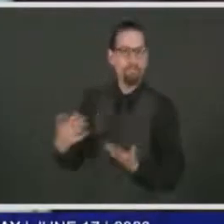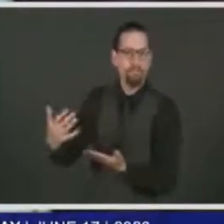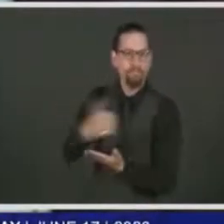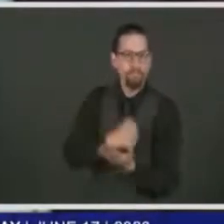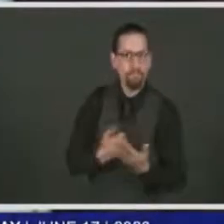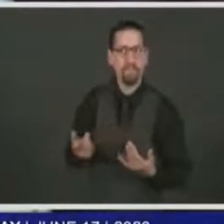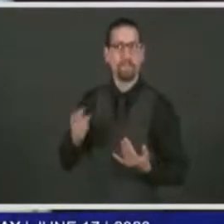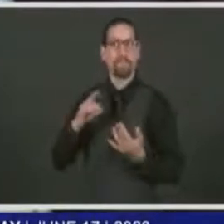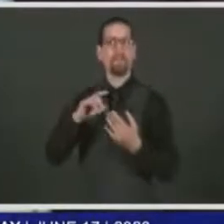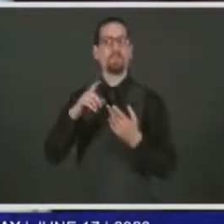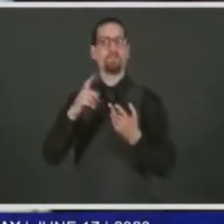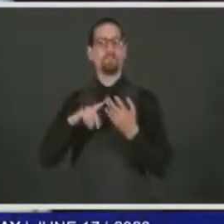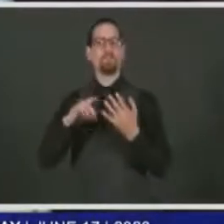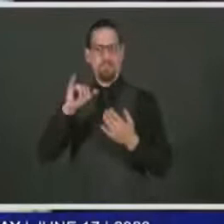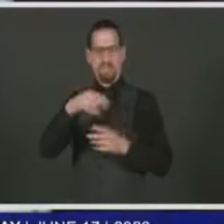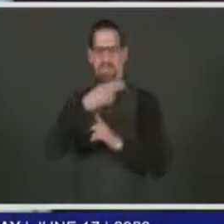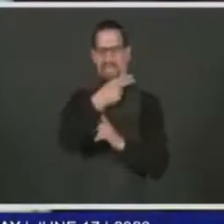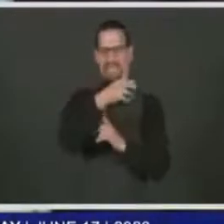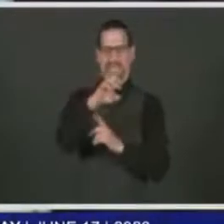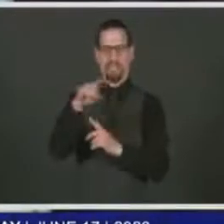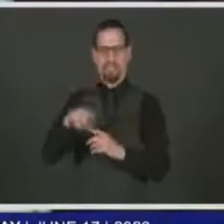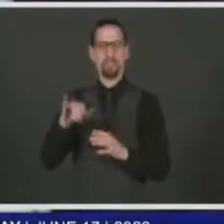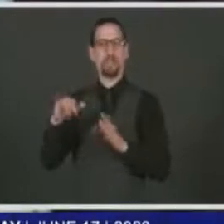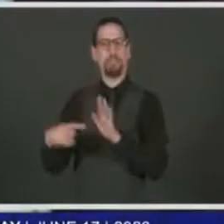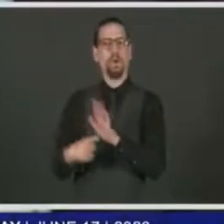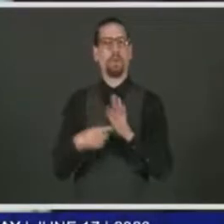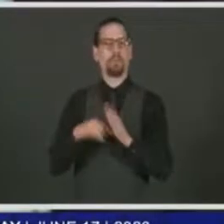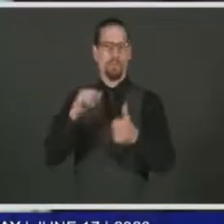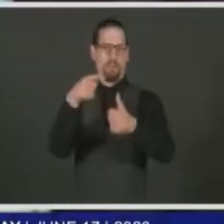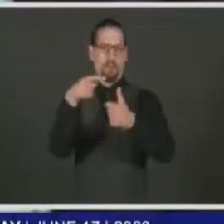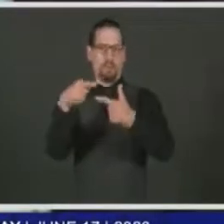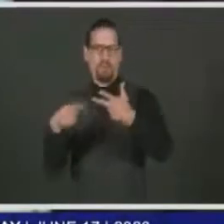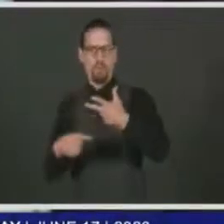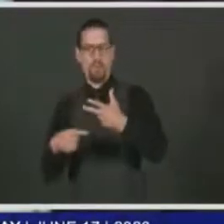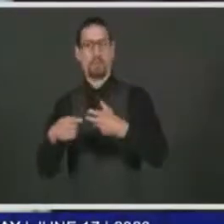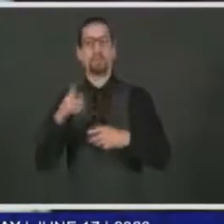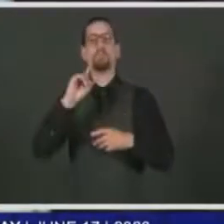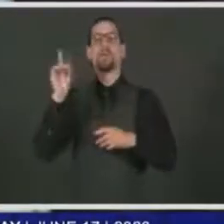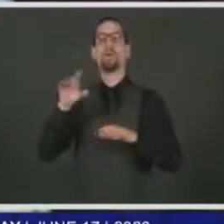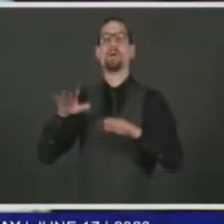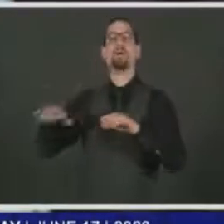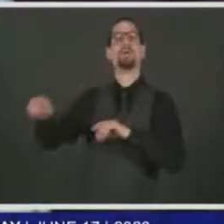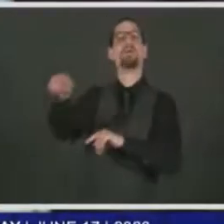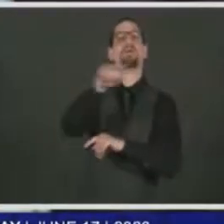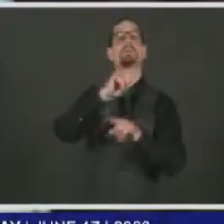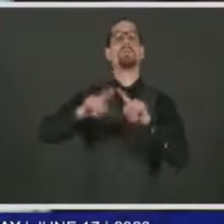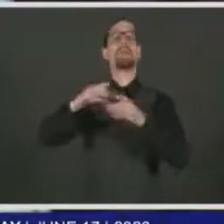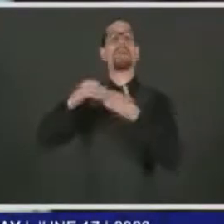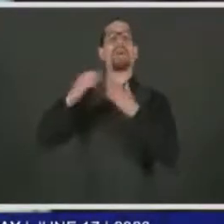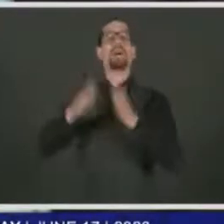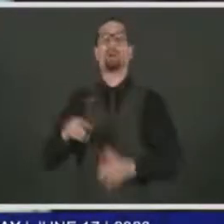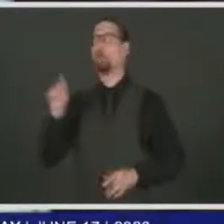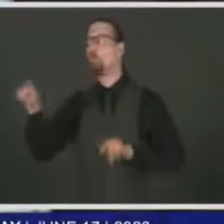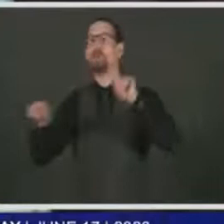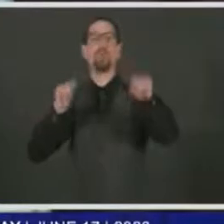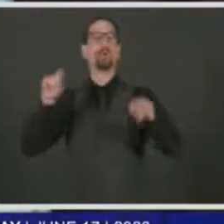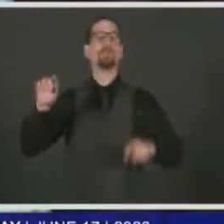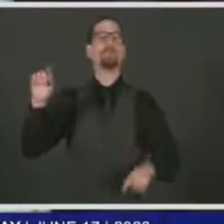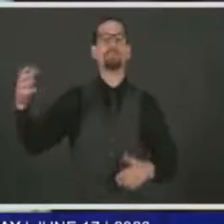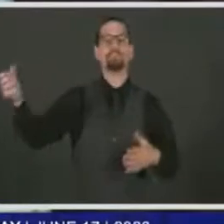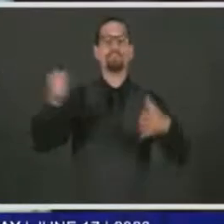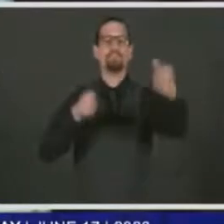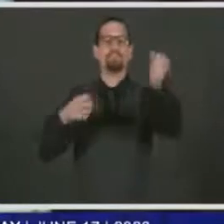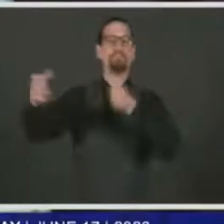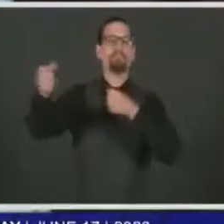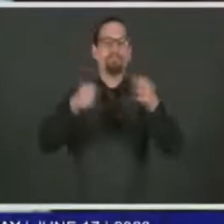about bringing these leaders from the community together and supporting their work to address the issues that